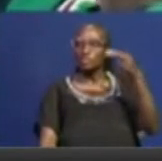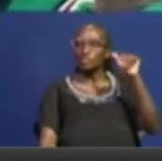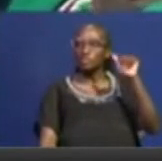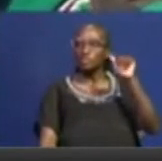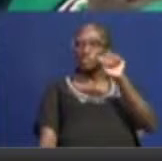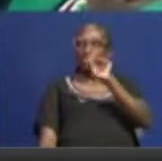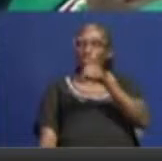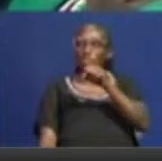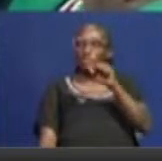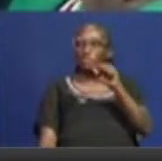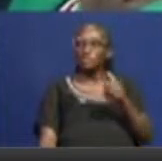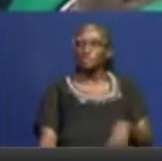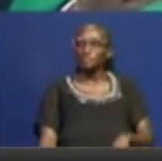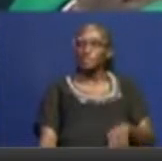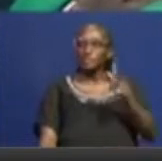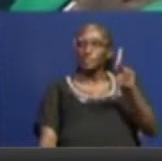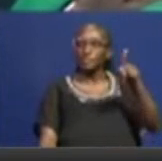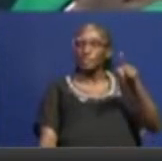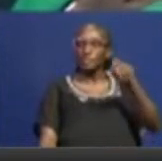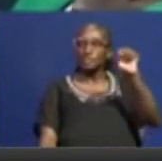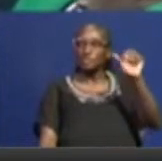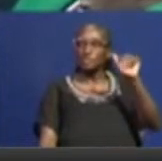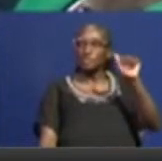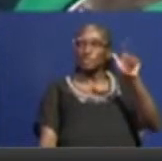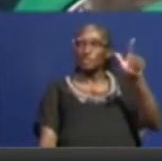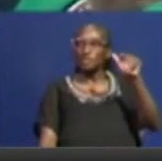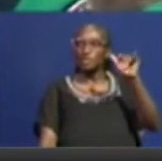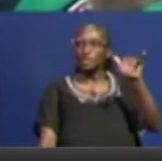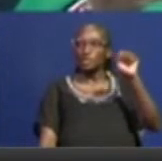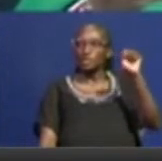Mumias East Peter Kalerwa Salasia.